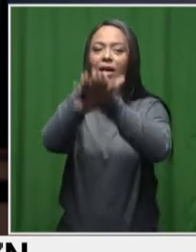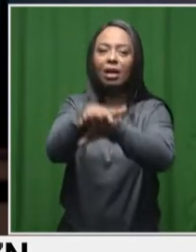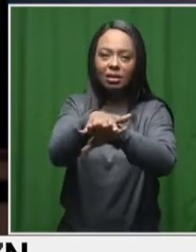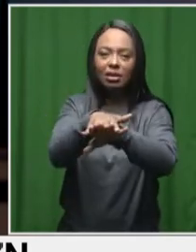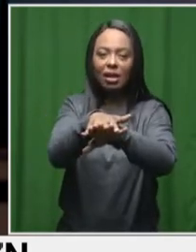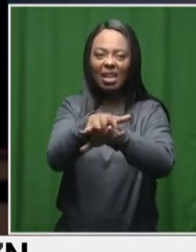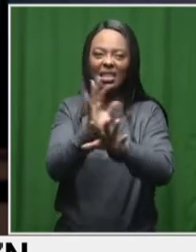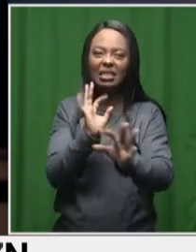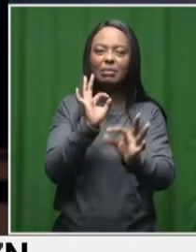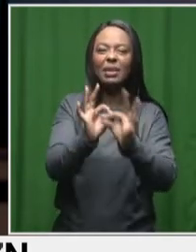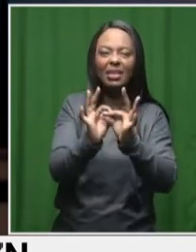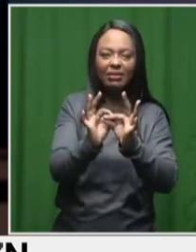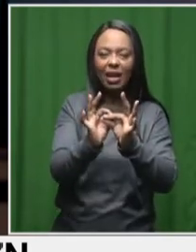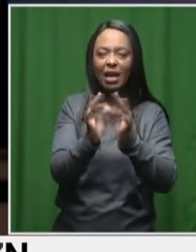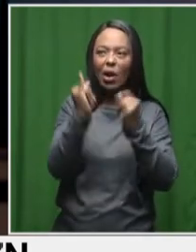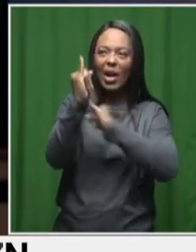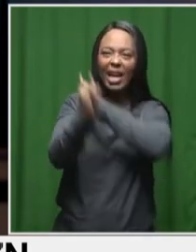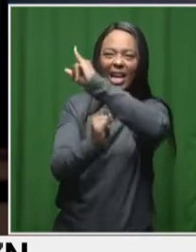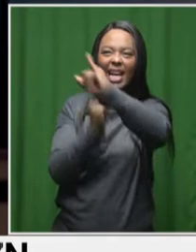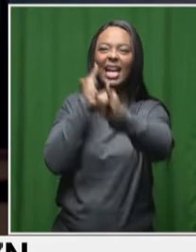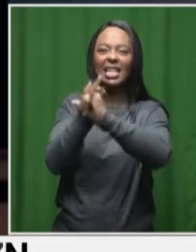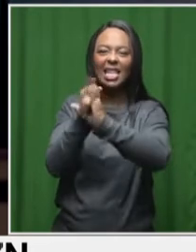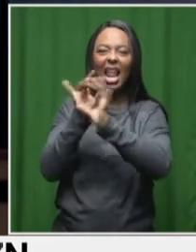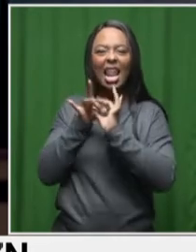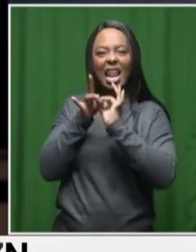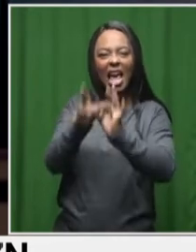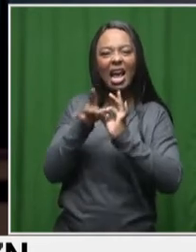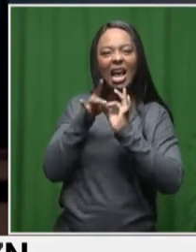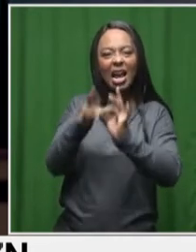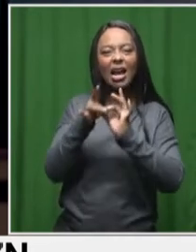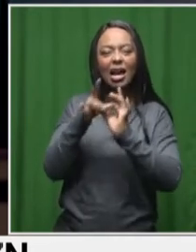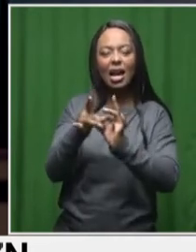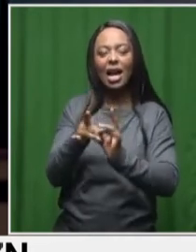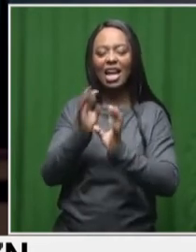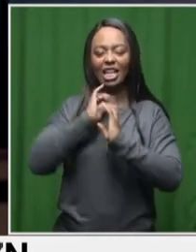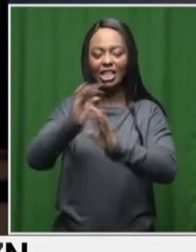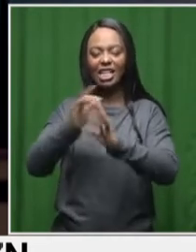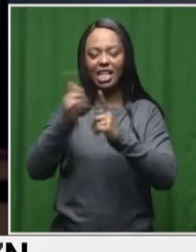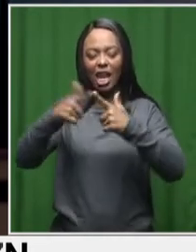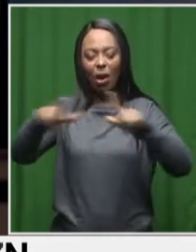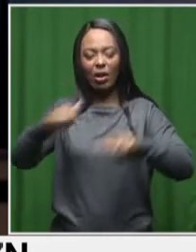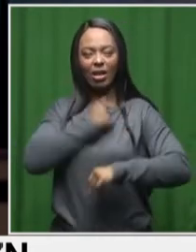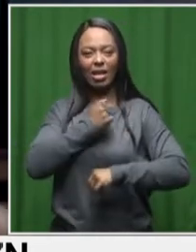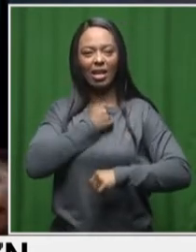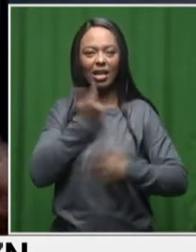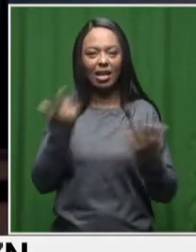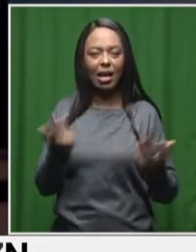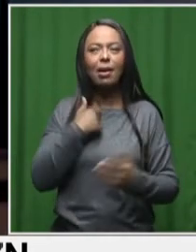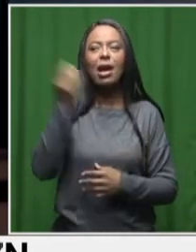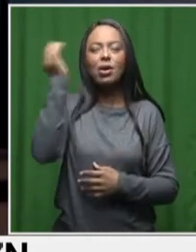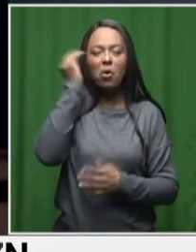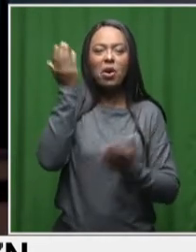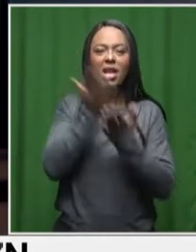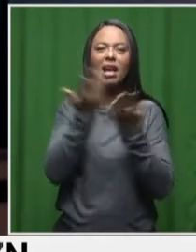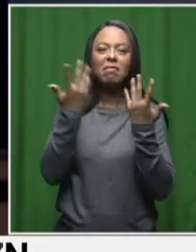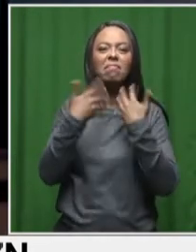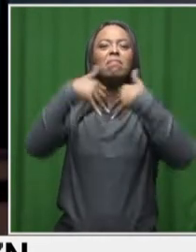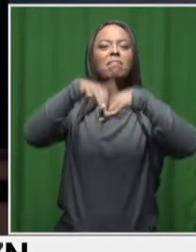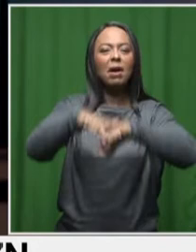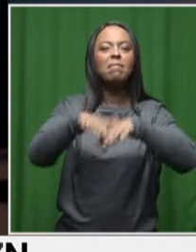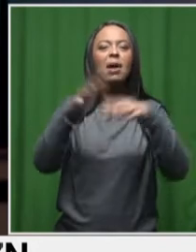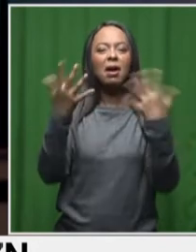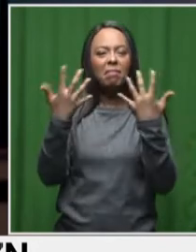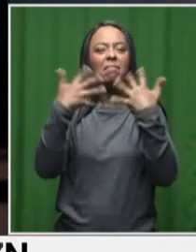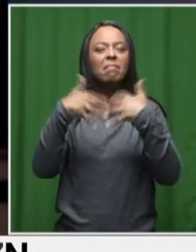specifying that international link. In my jazz language, I know that I will be able to incorporate a kind of